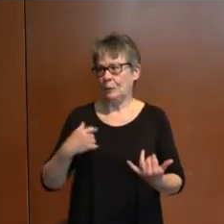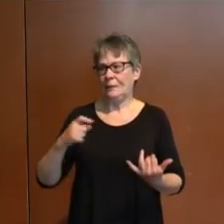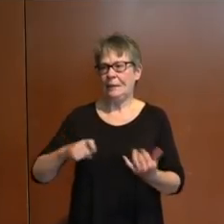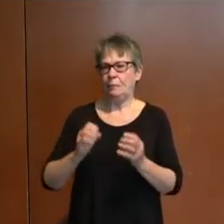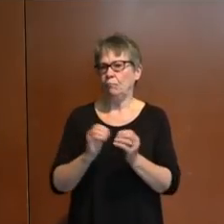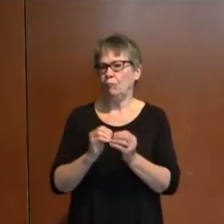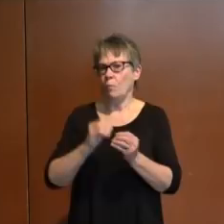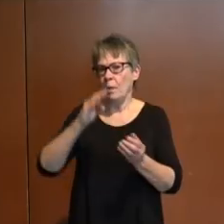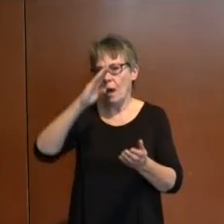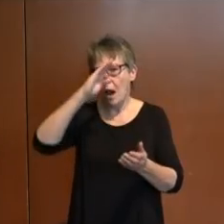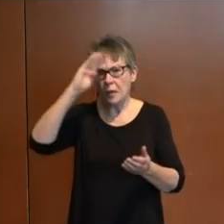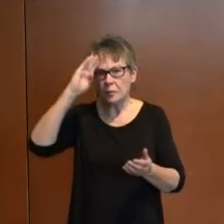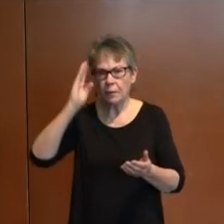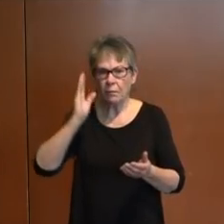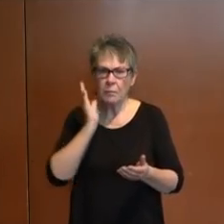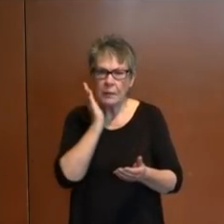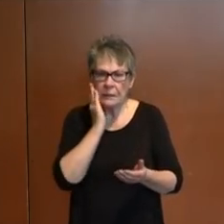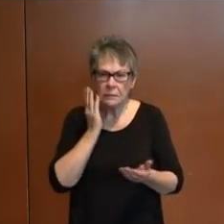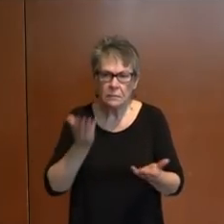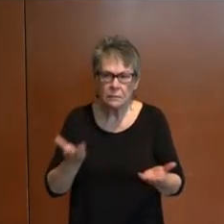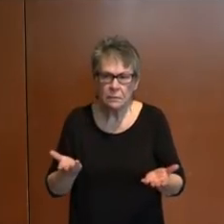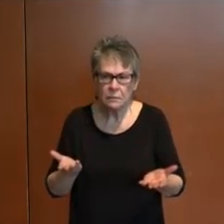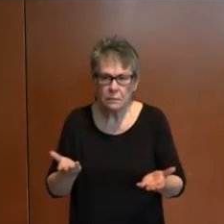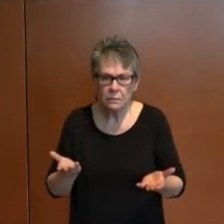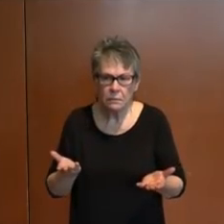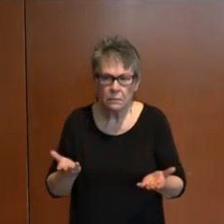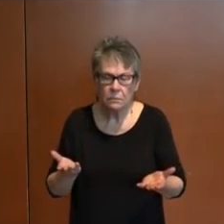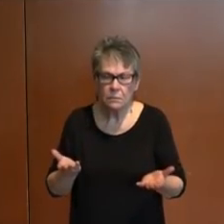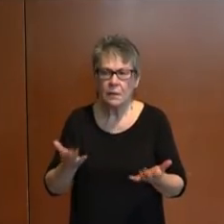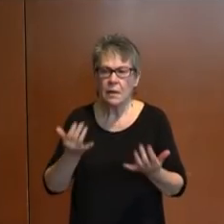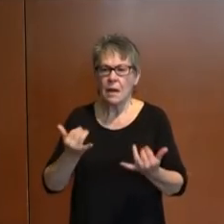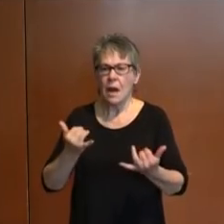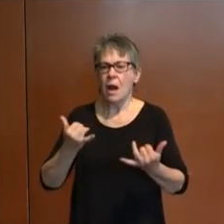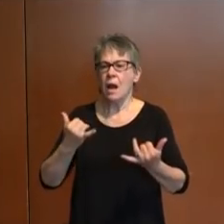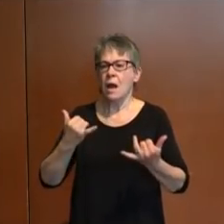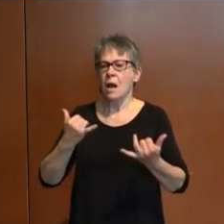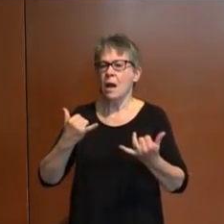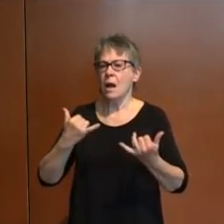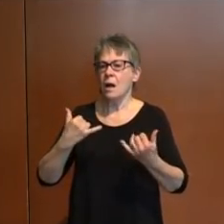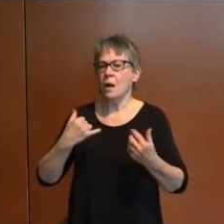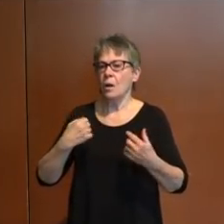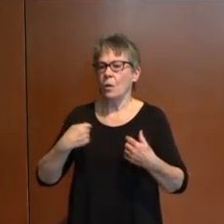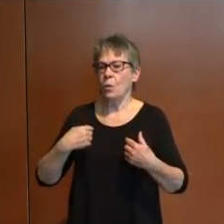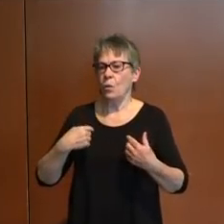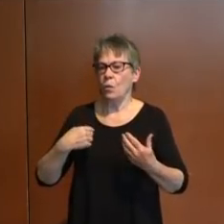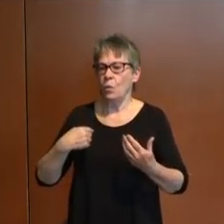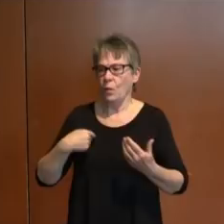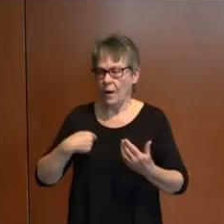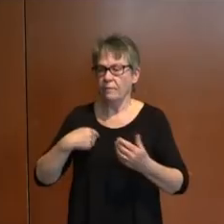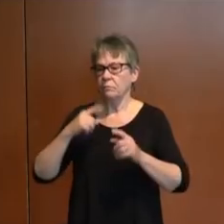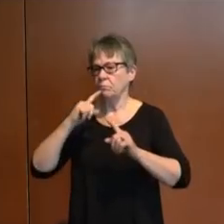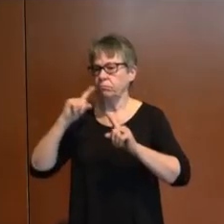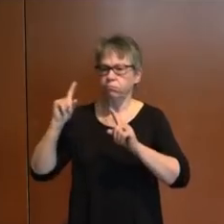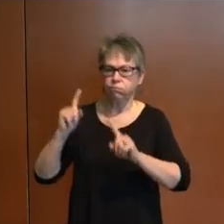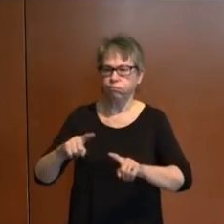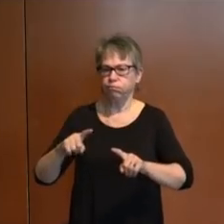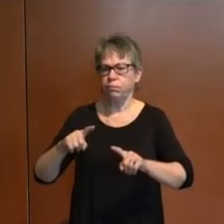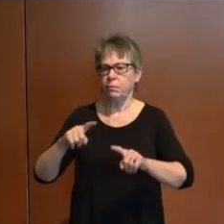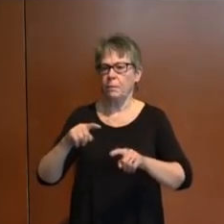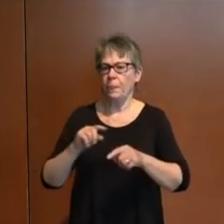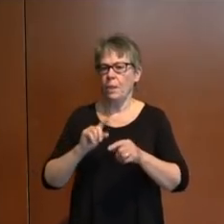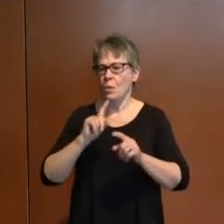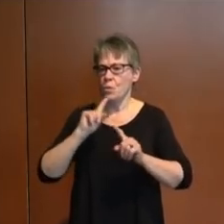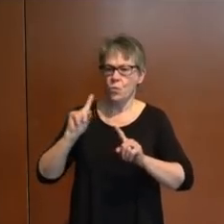executive order to name our Level 1 trauma-designated hospitals as the coordinating entities for their